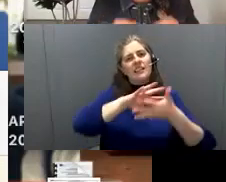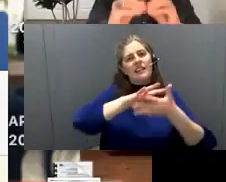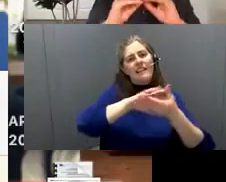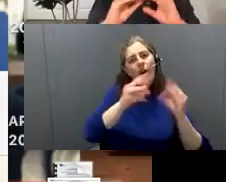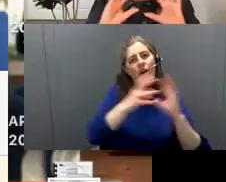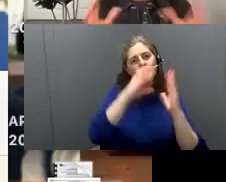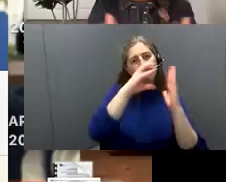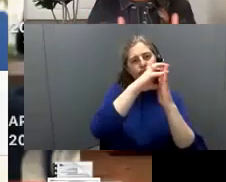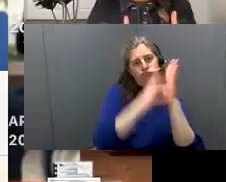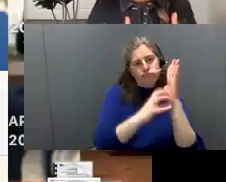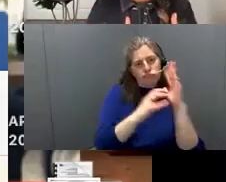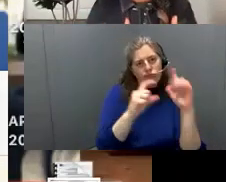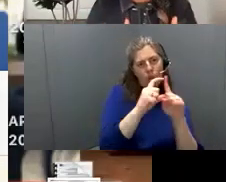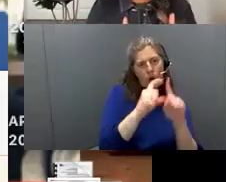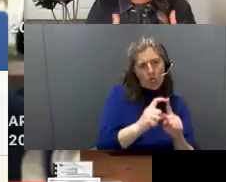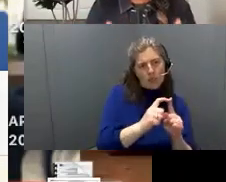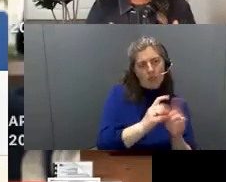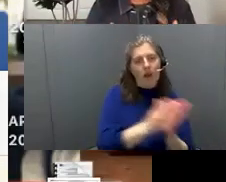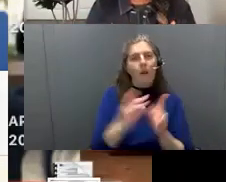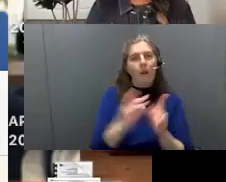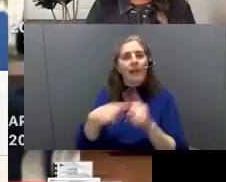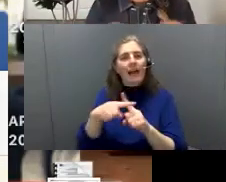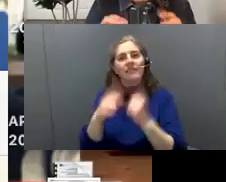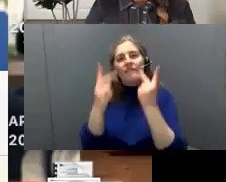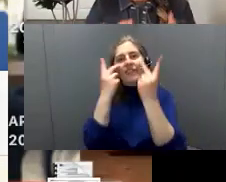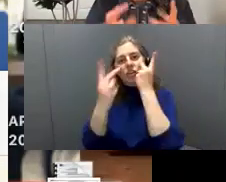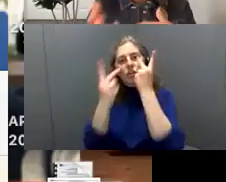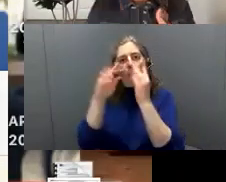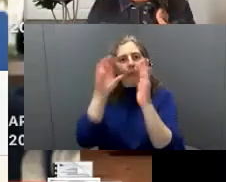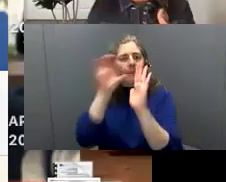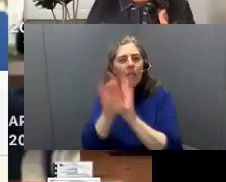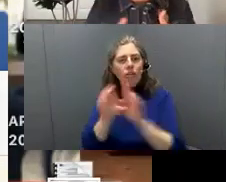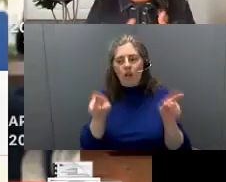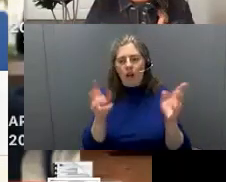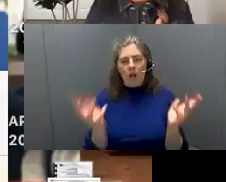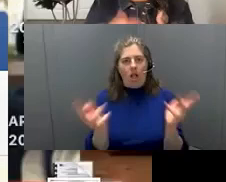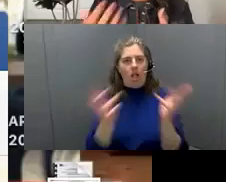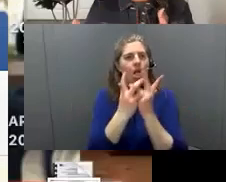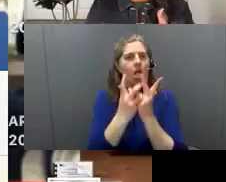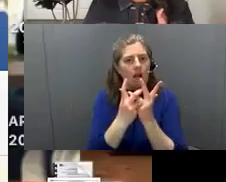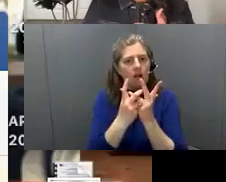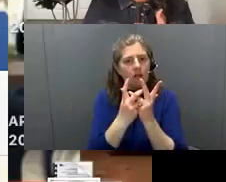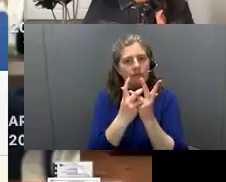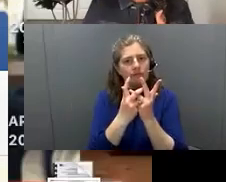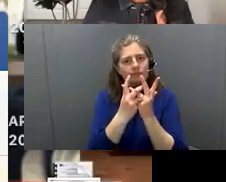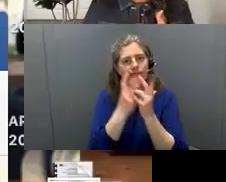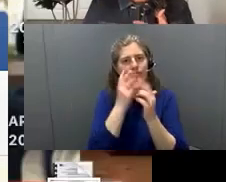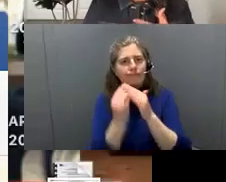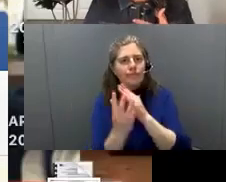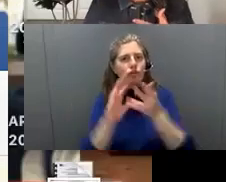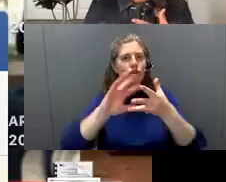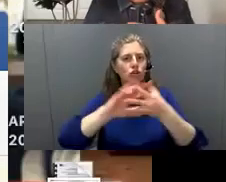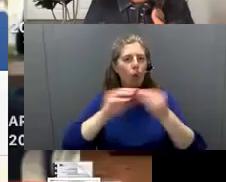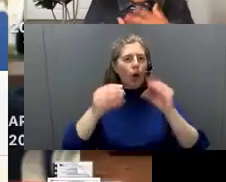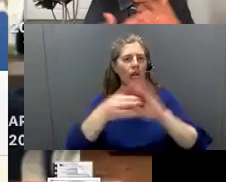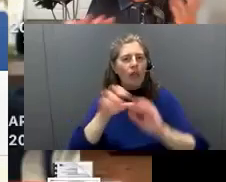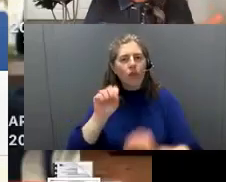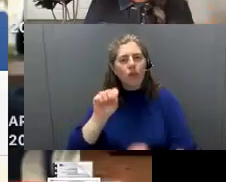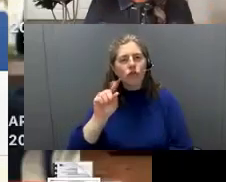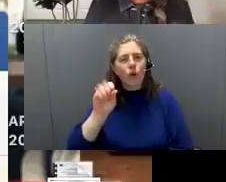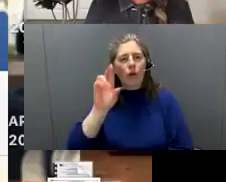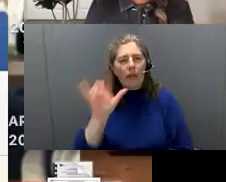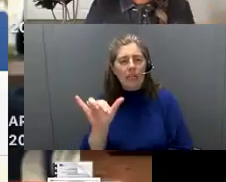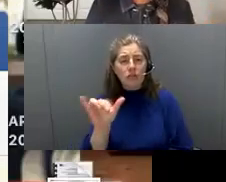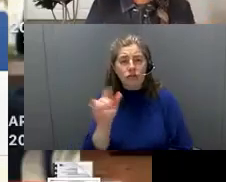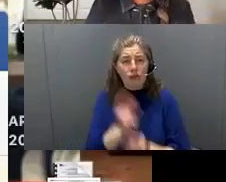elements and these beautiful visuals in order to complement or to tell the story, right? Because we're